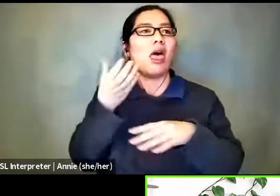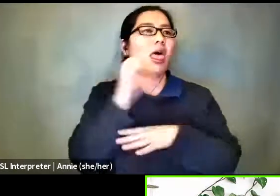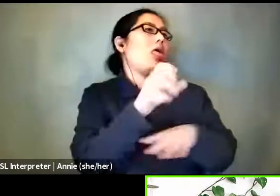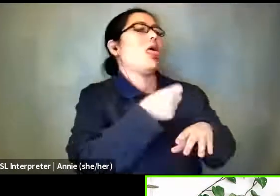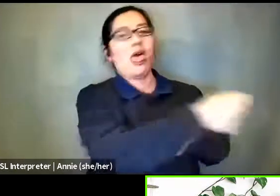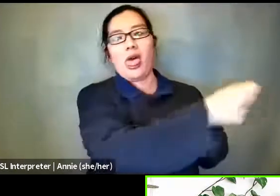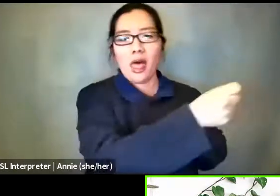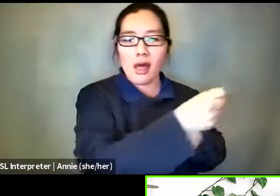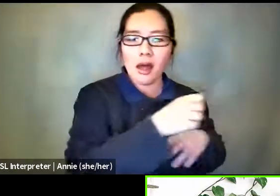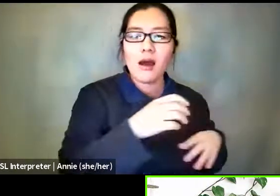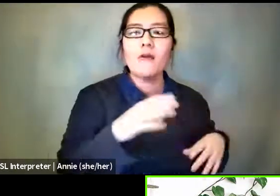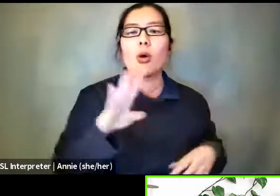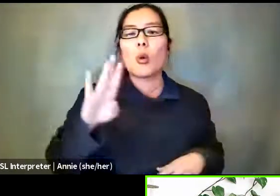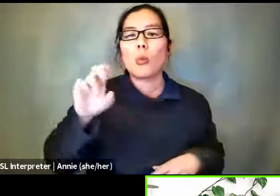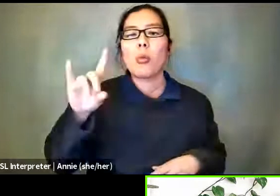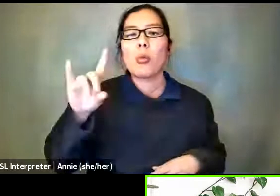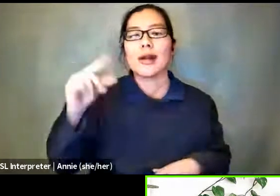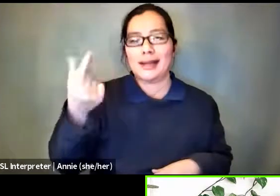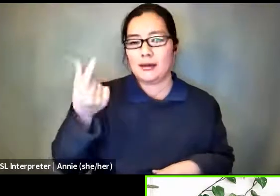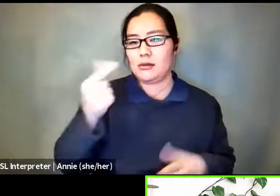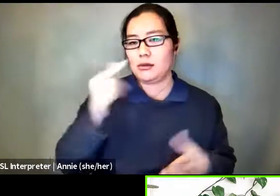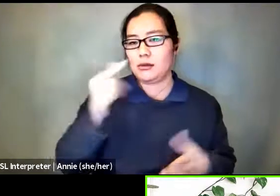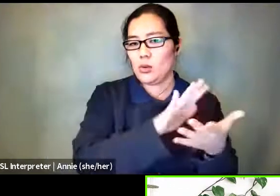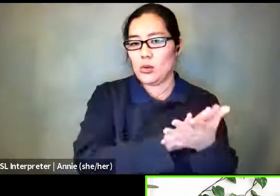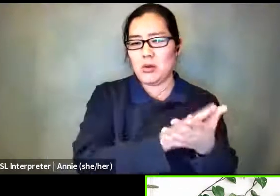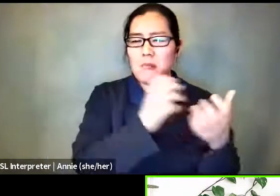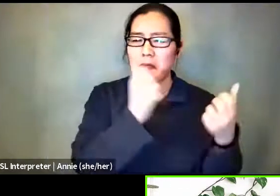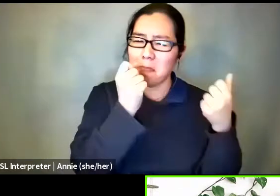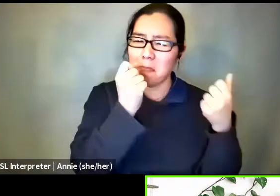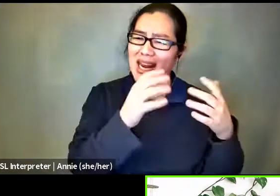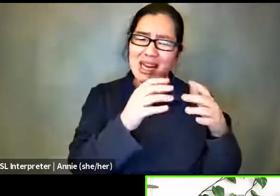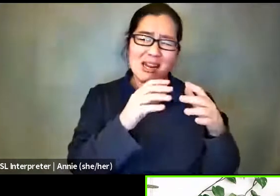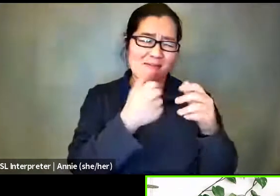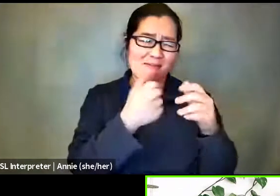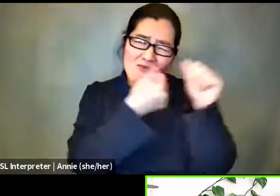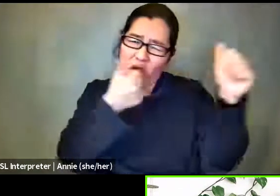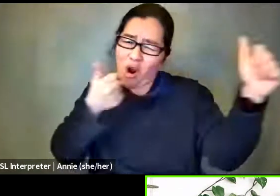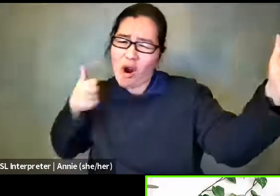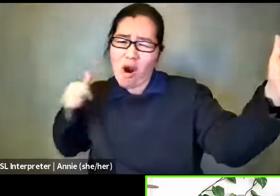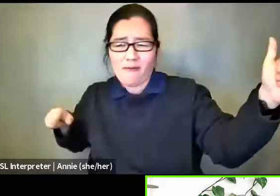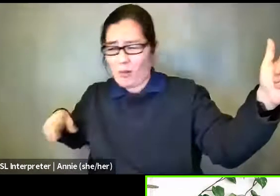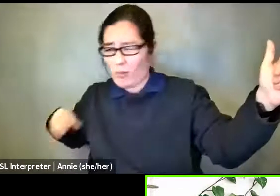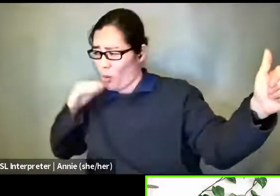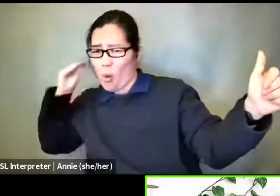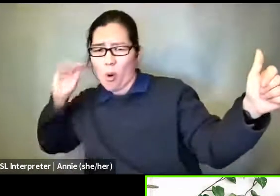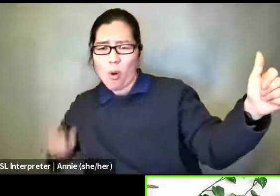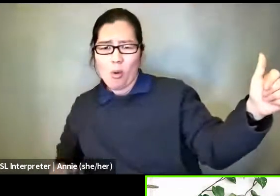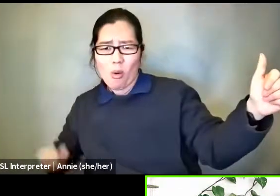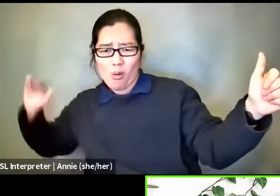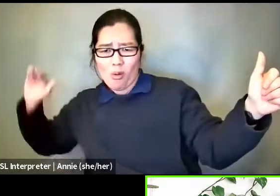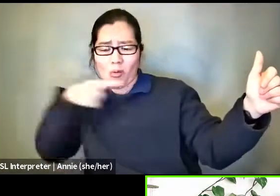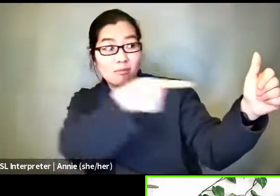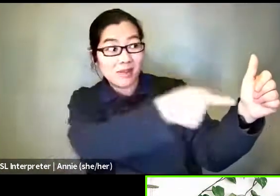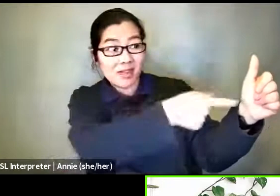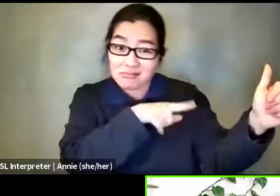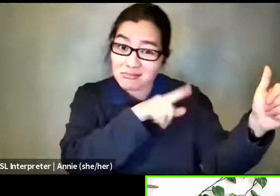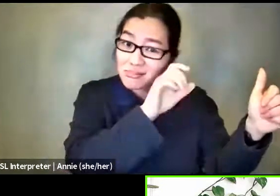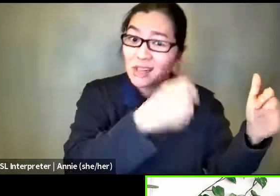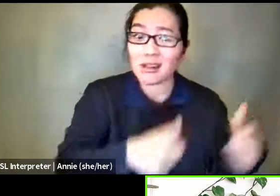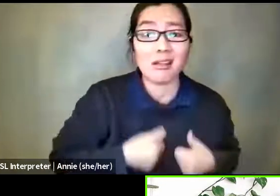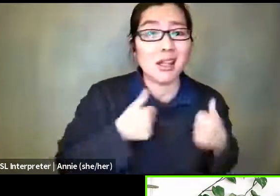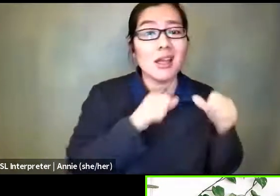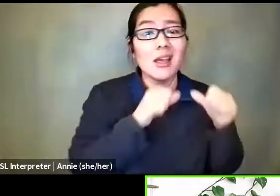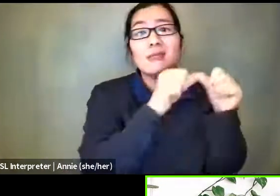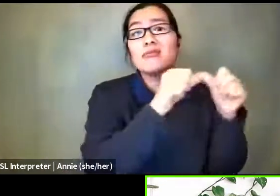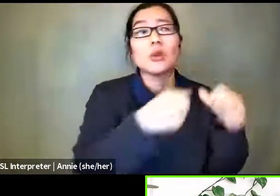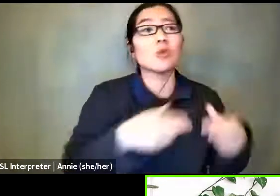miles away from her village. And this was the colonizing system of education of her day. So she had to live in a residential school